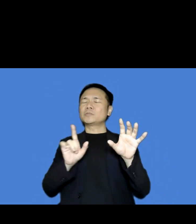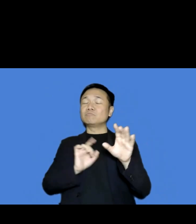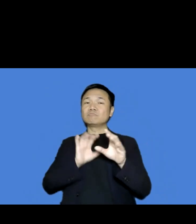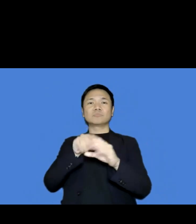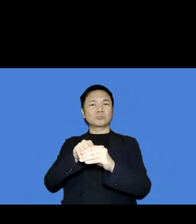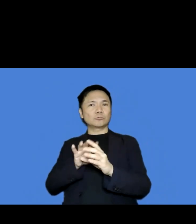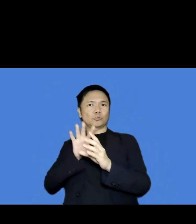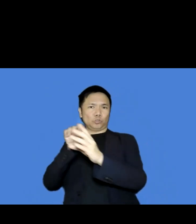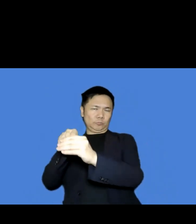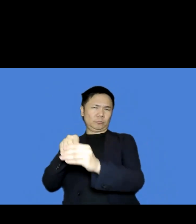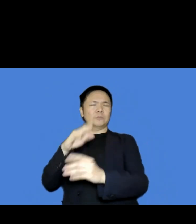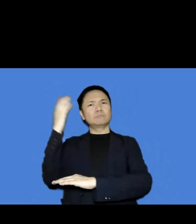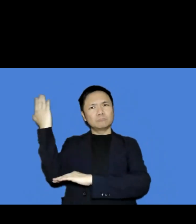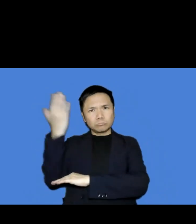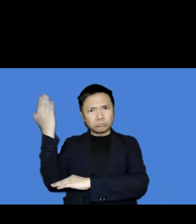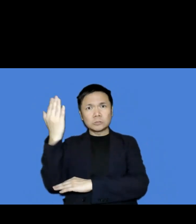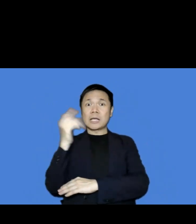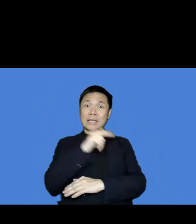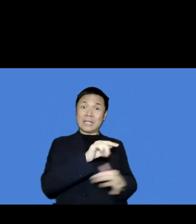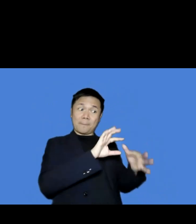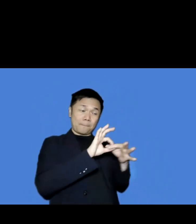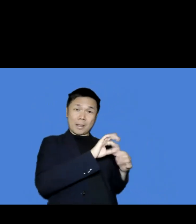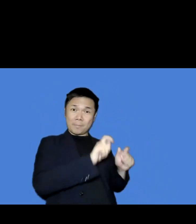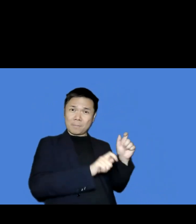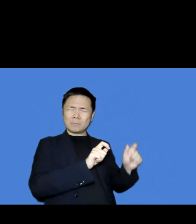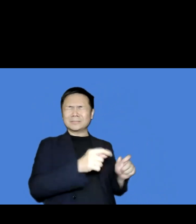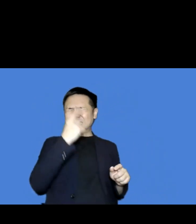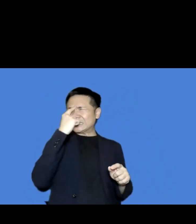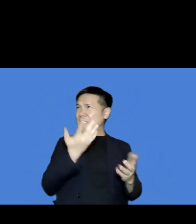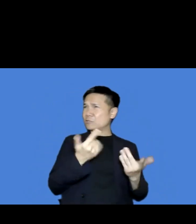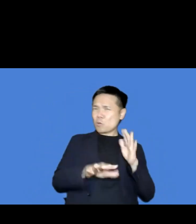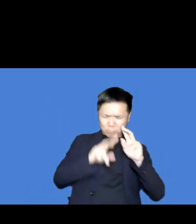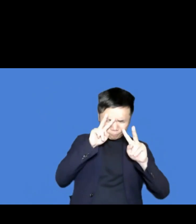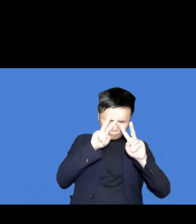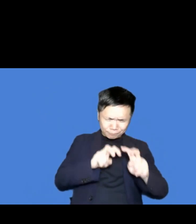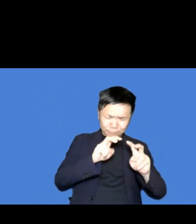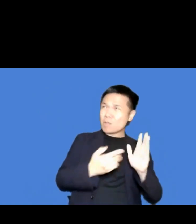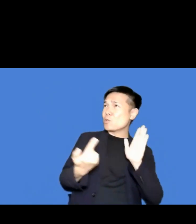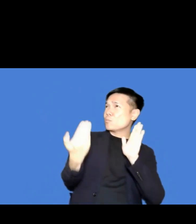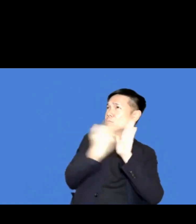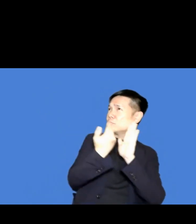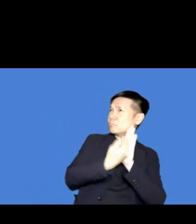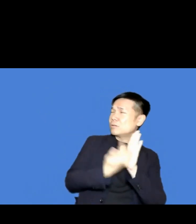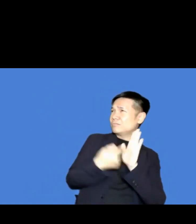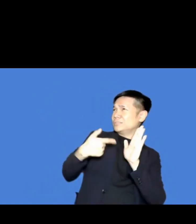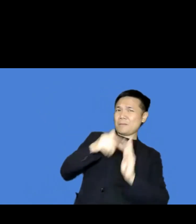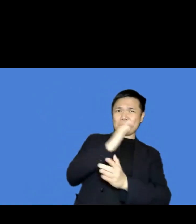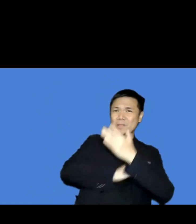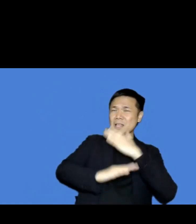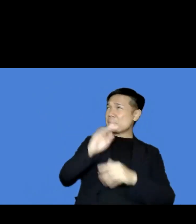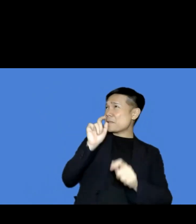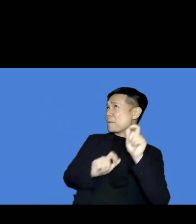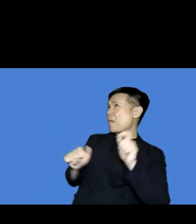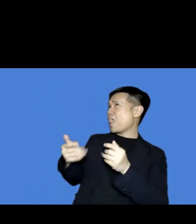at the ground level to bring out data and the real narratives of disabled people, which is beyond